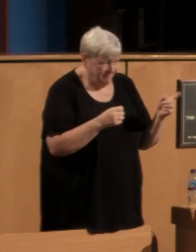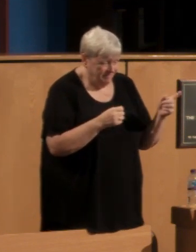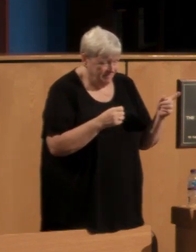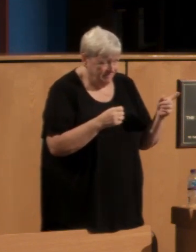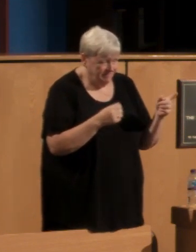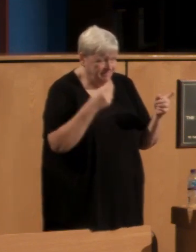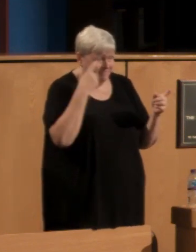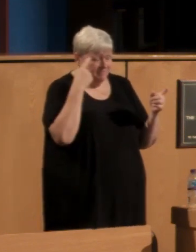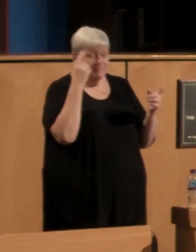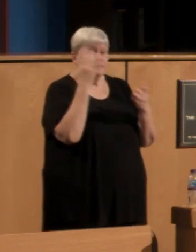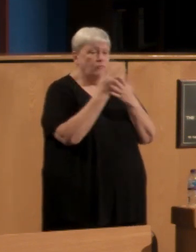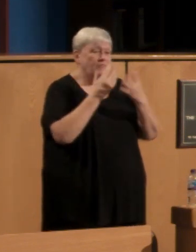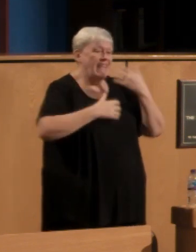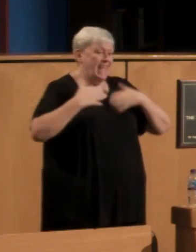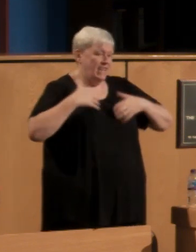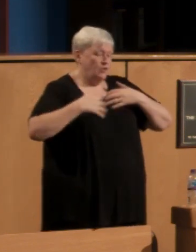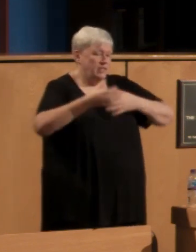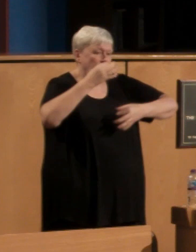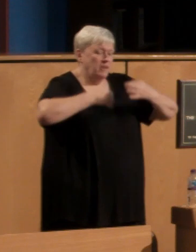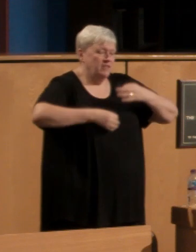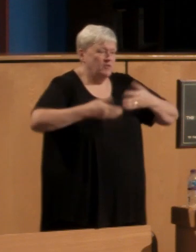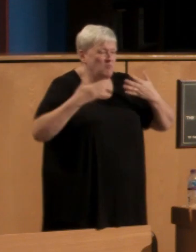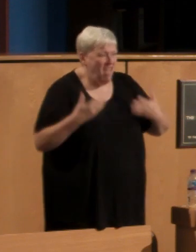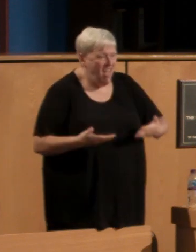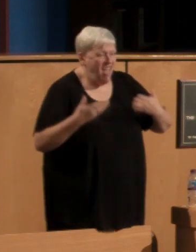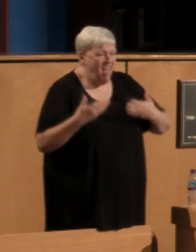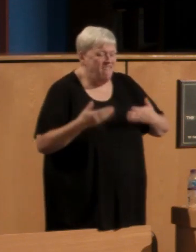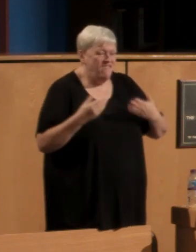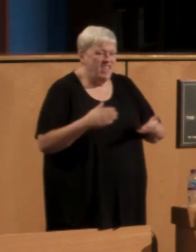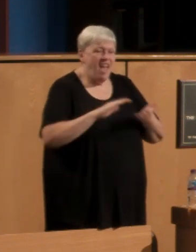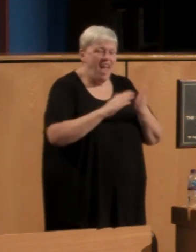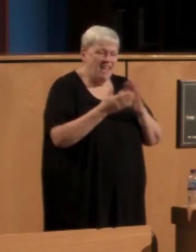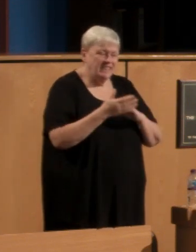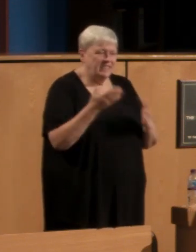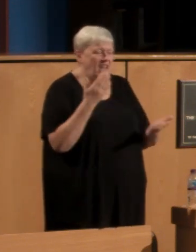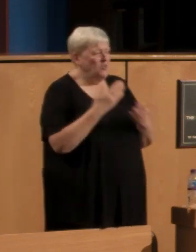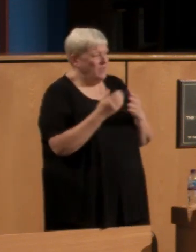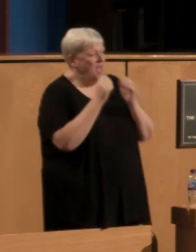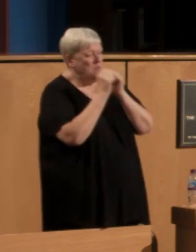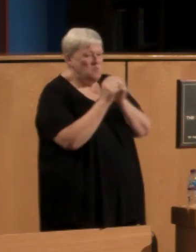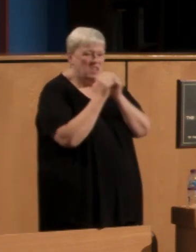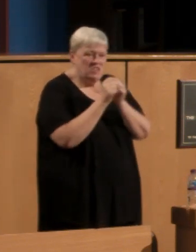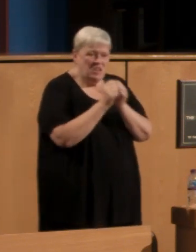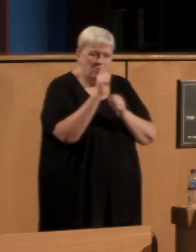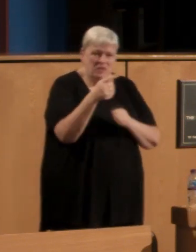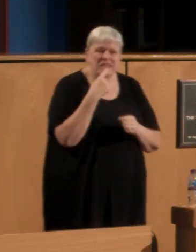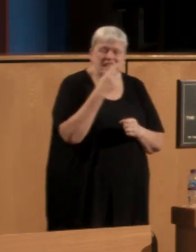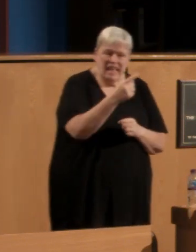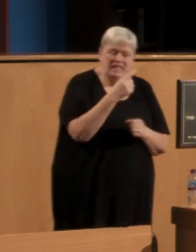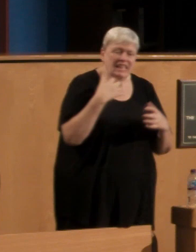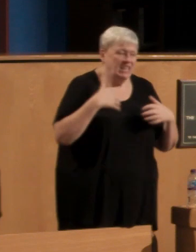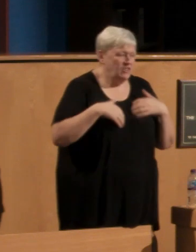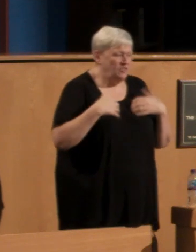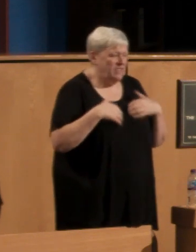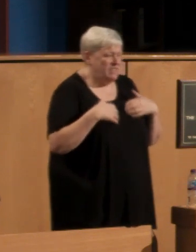I think it's a really interesting question because heavy-handedness and the idea of preachiness in art really interests me.